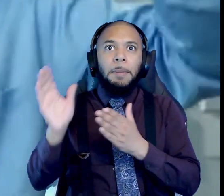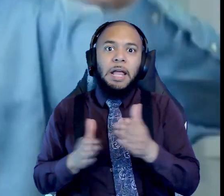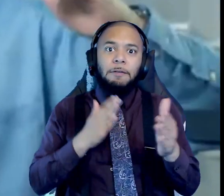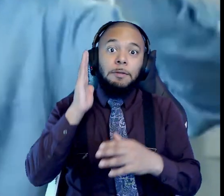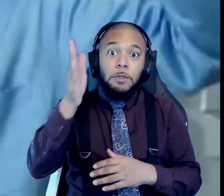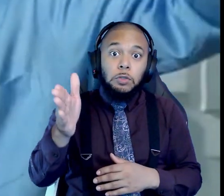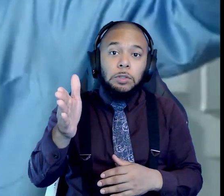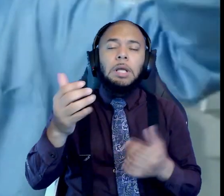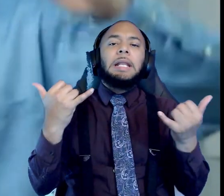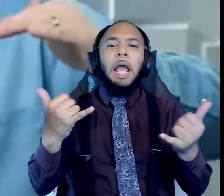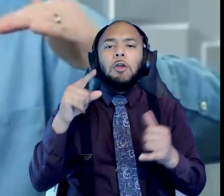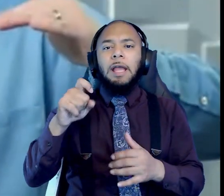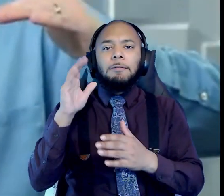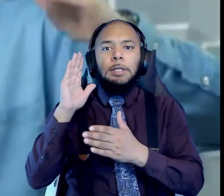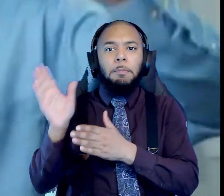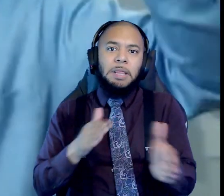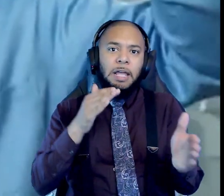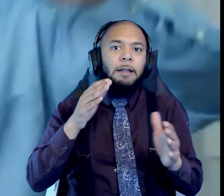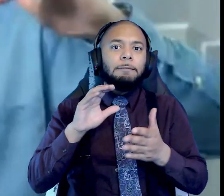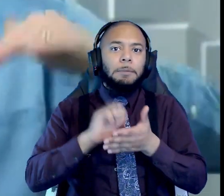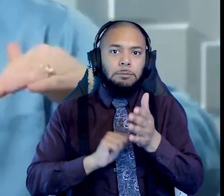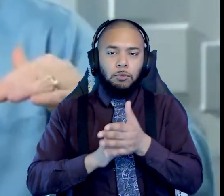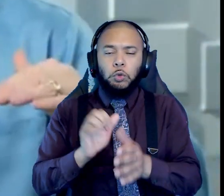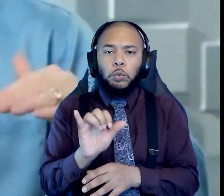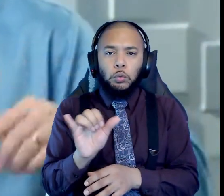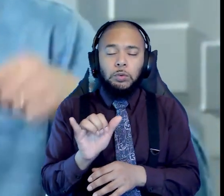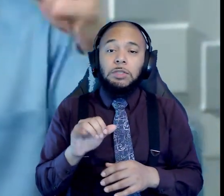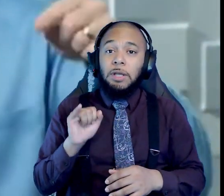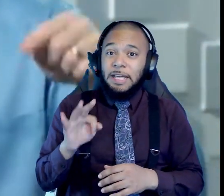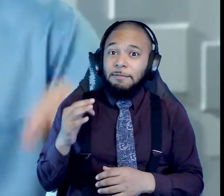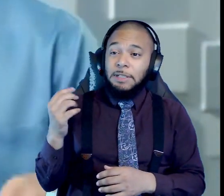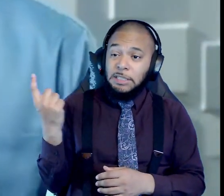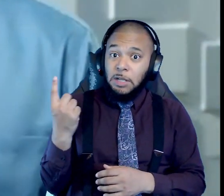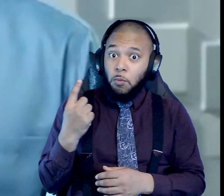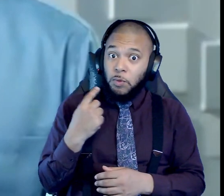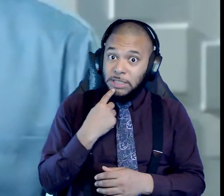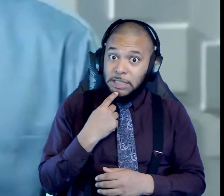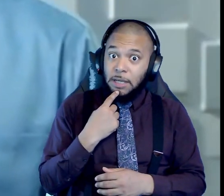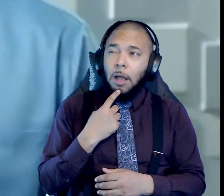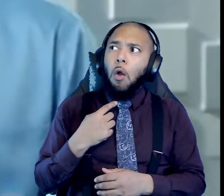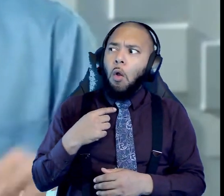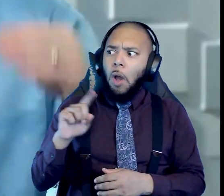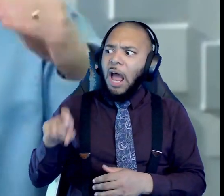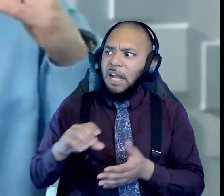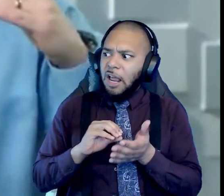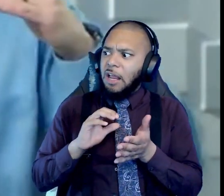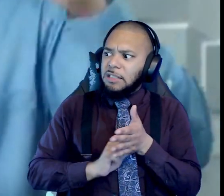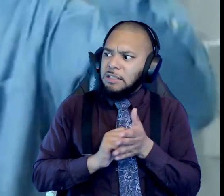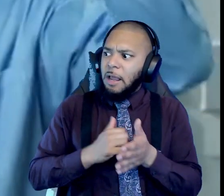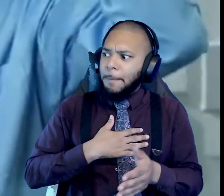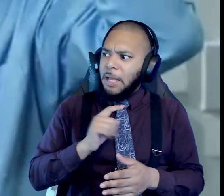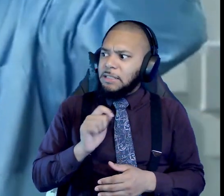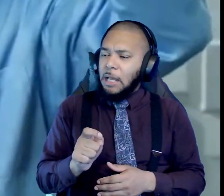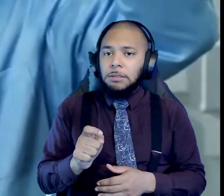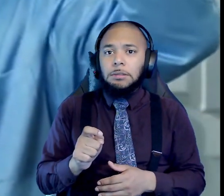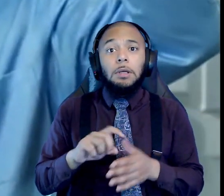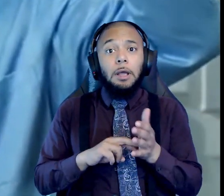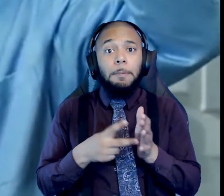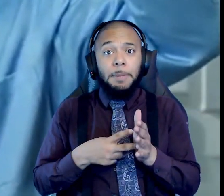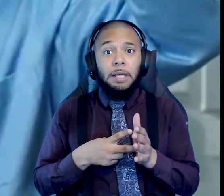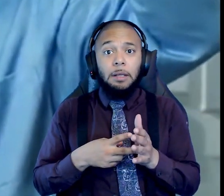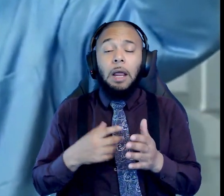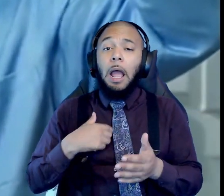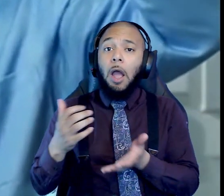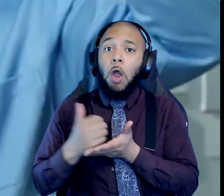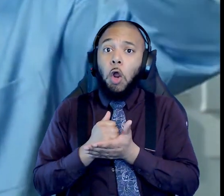then you start thinking about deductions and so if you've ever heard somebody say I need to deduct that on my taxes what that means is here's how much